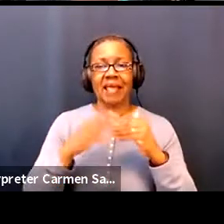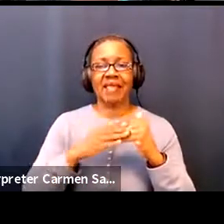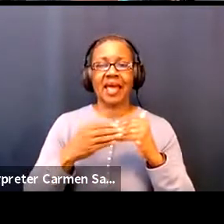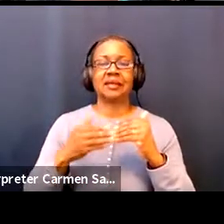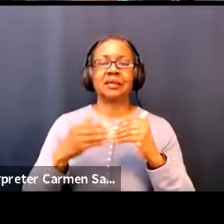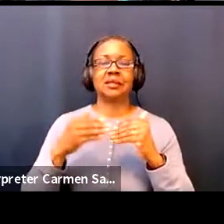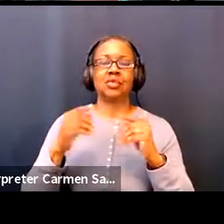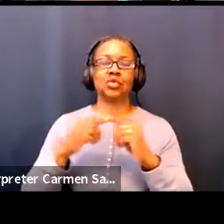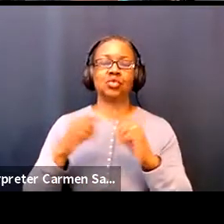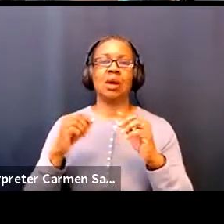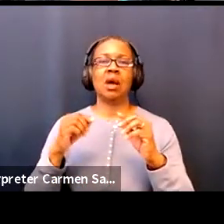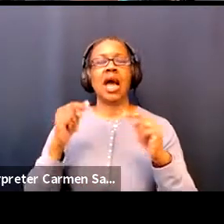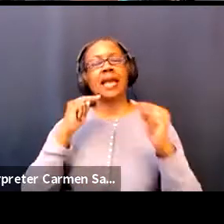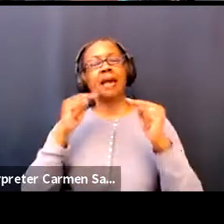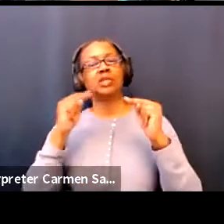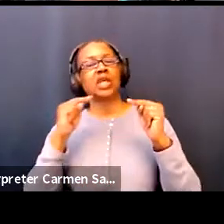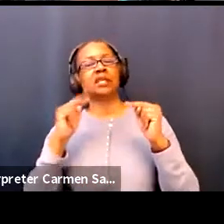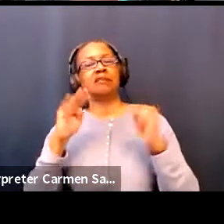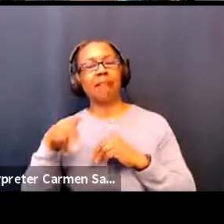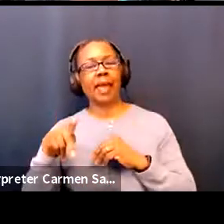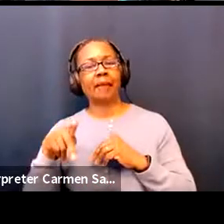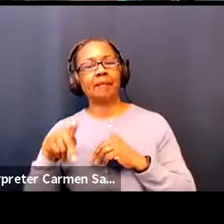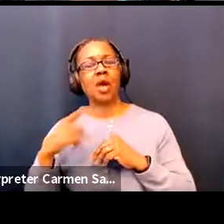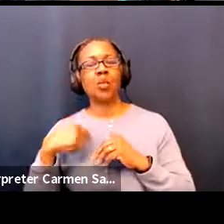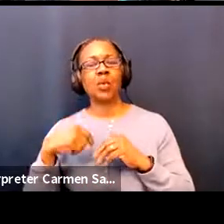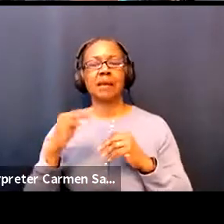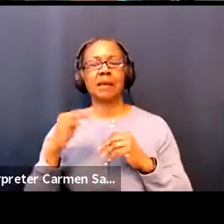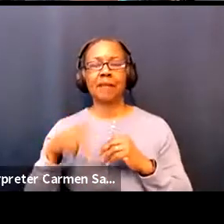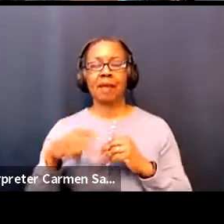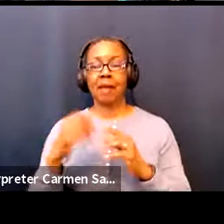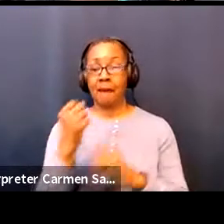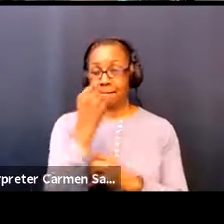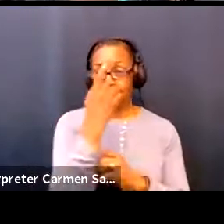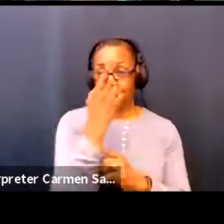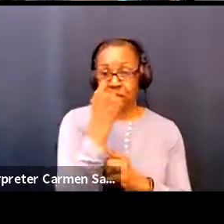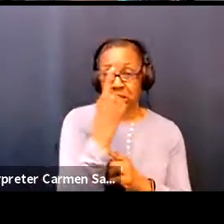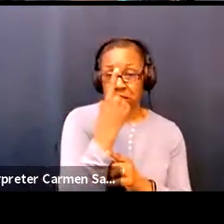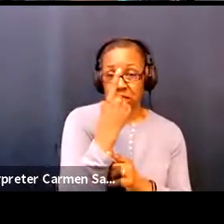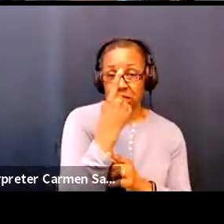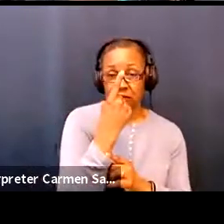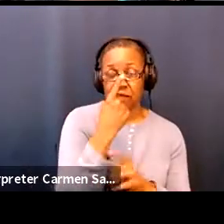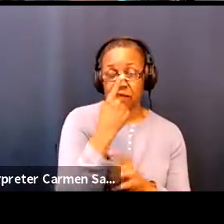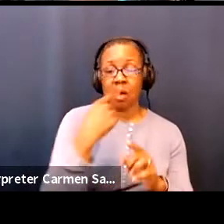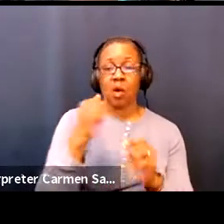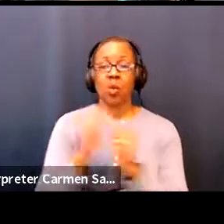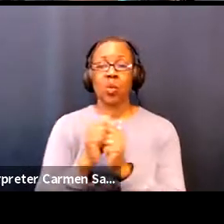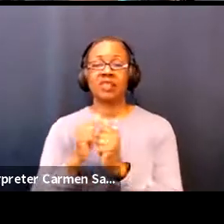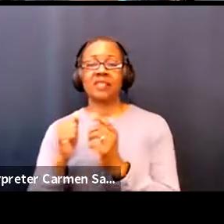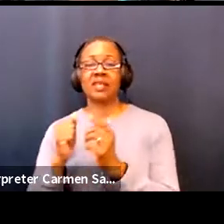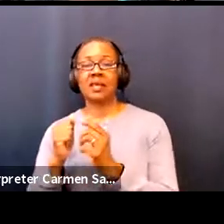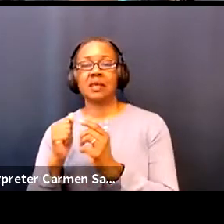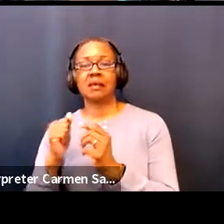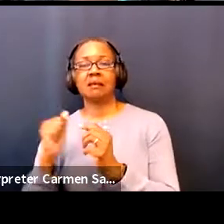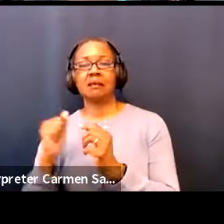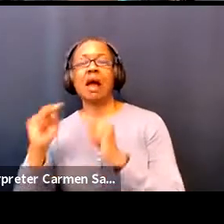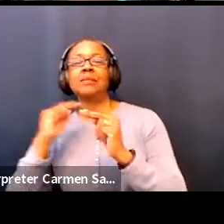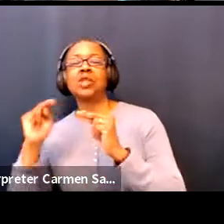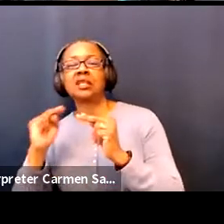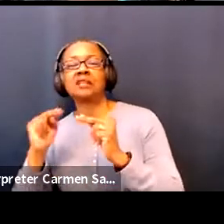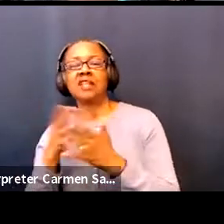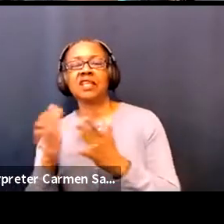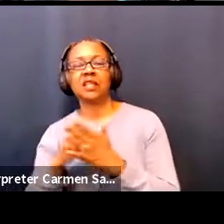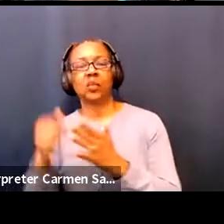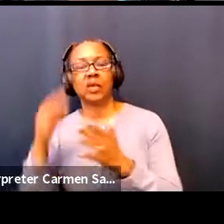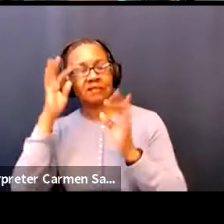an objective map. So we were able to map perceived food access over these objective measures that we've defined.